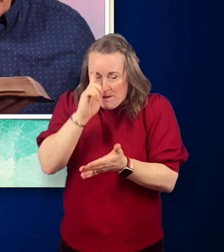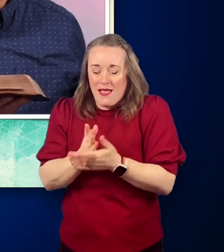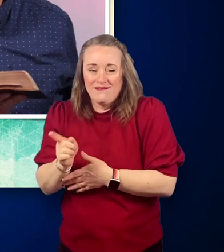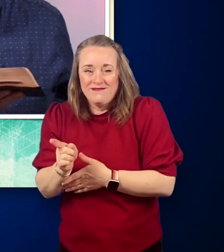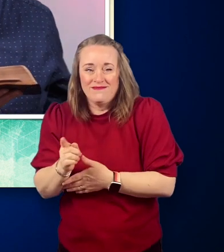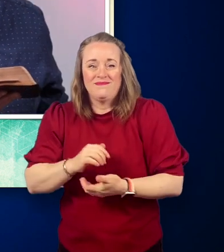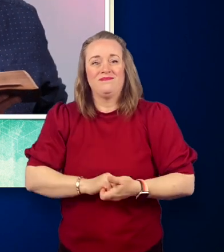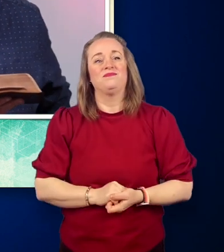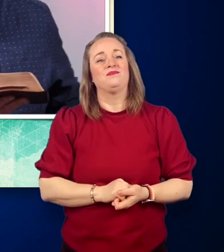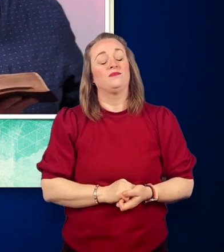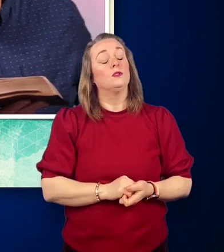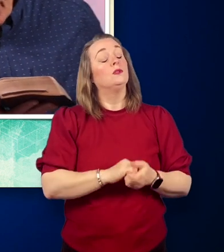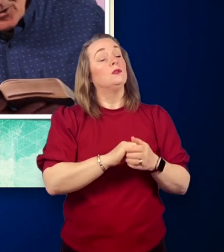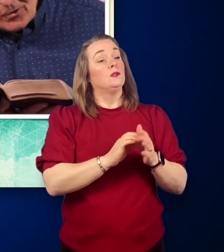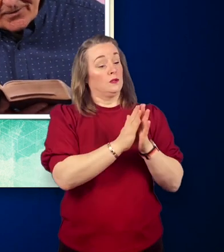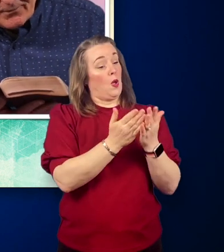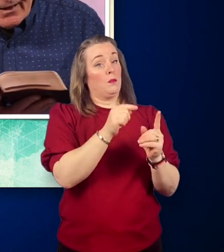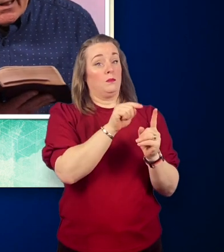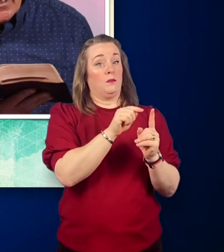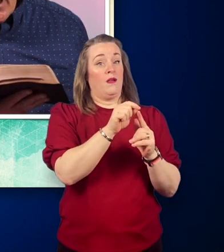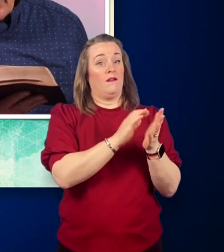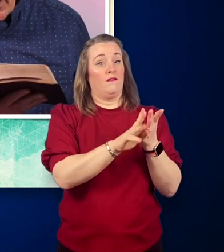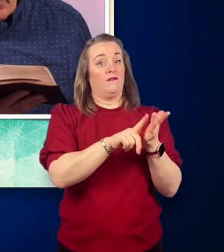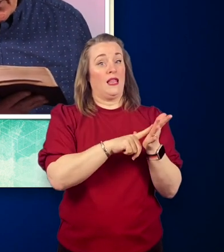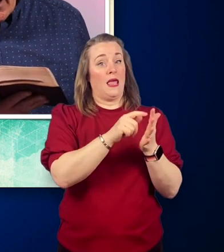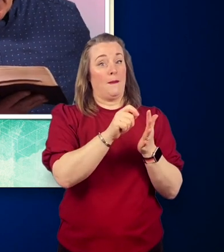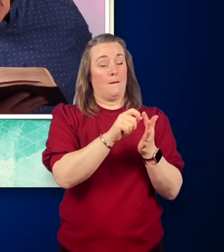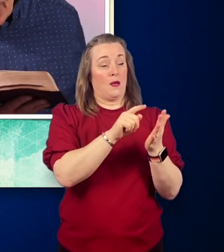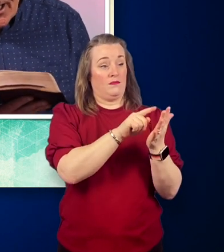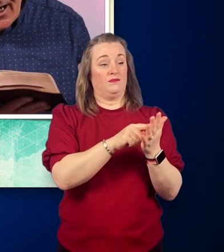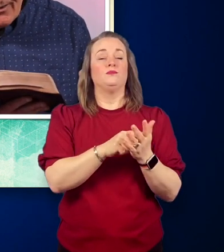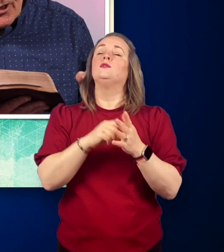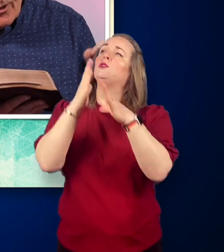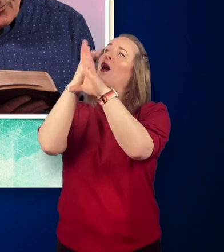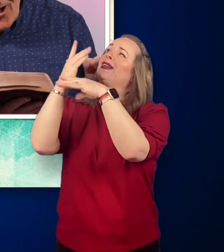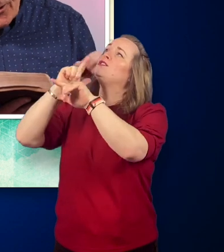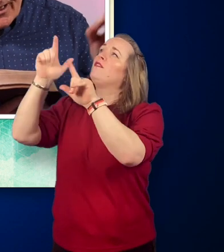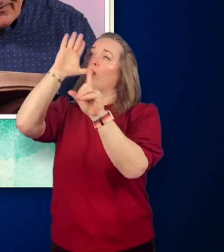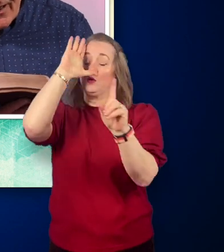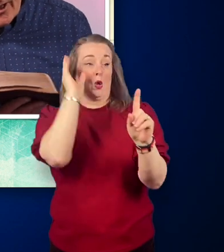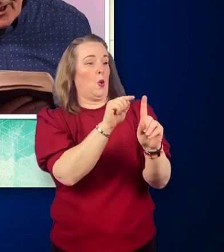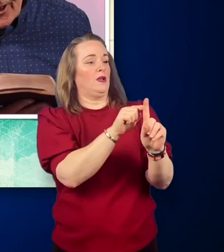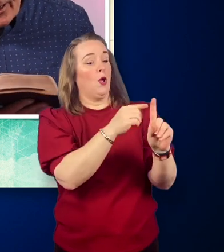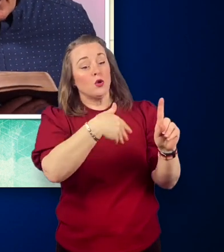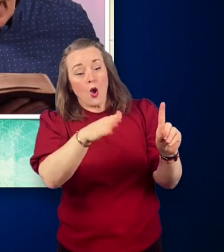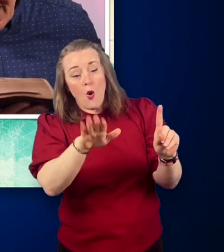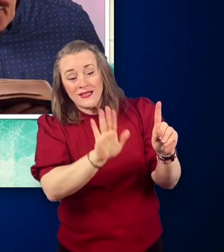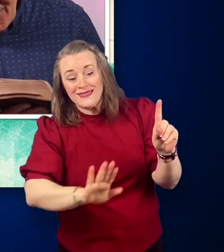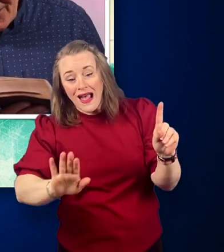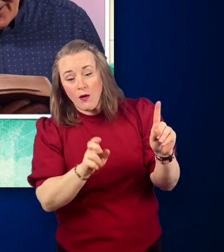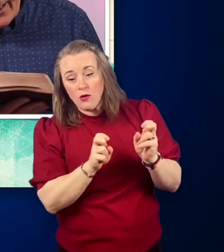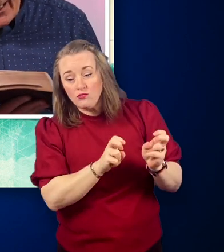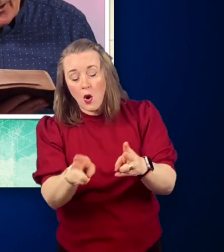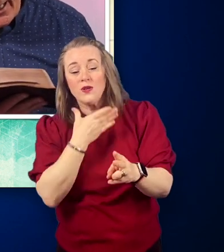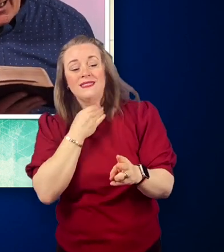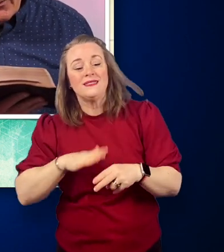Philip, this is what we read. An angel of the Lord said to Philip, go south to the road, the desert